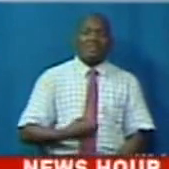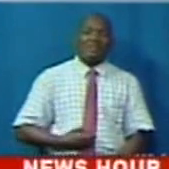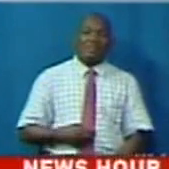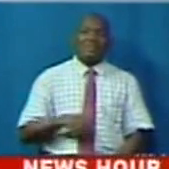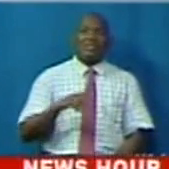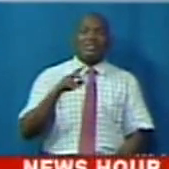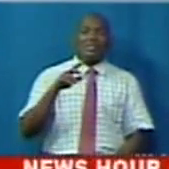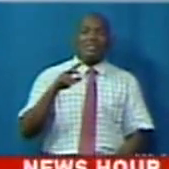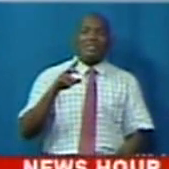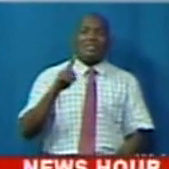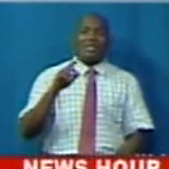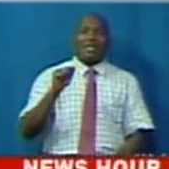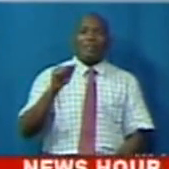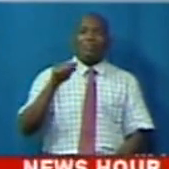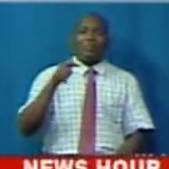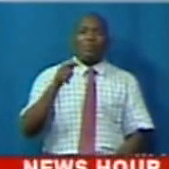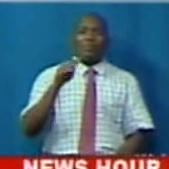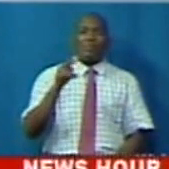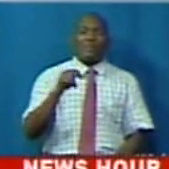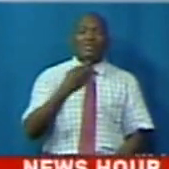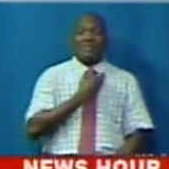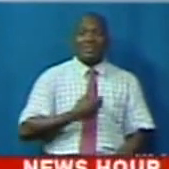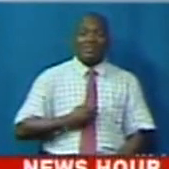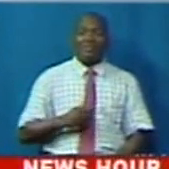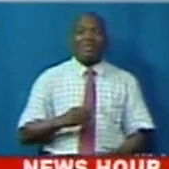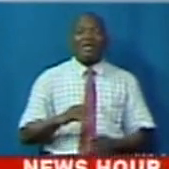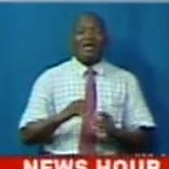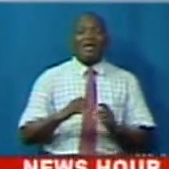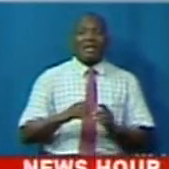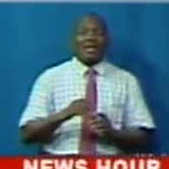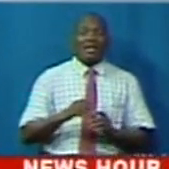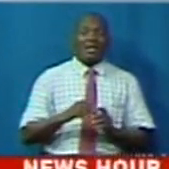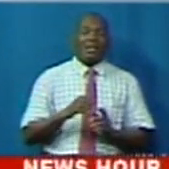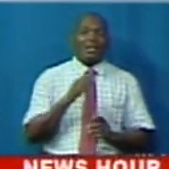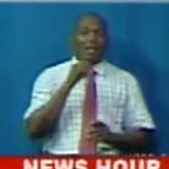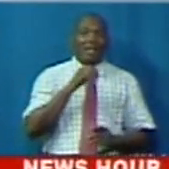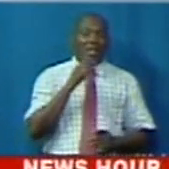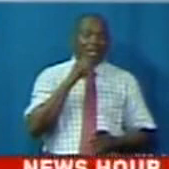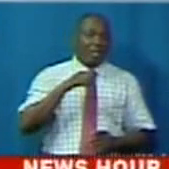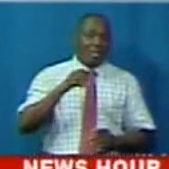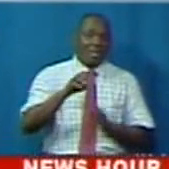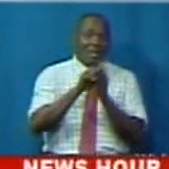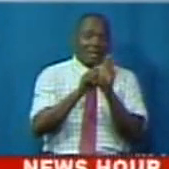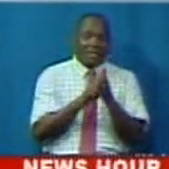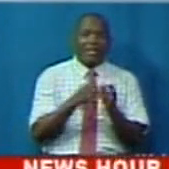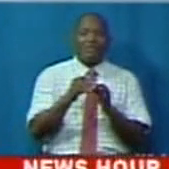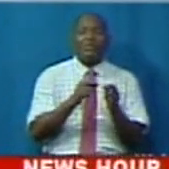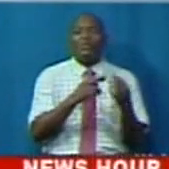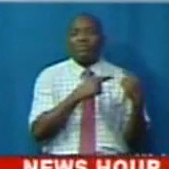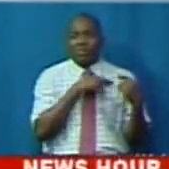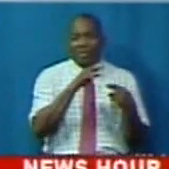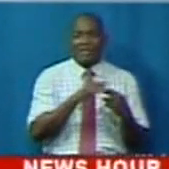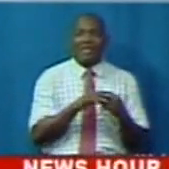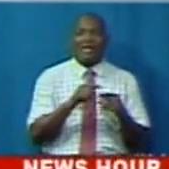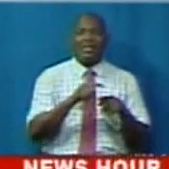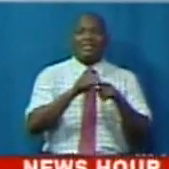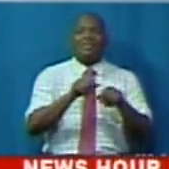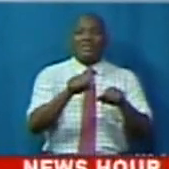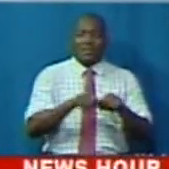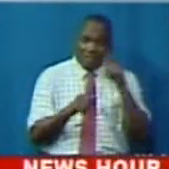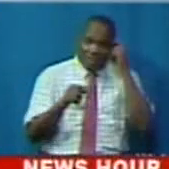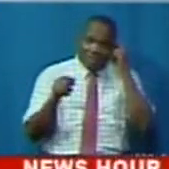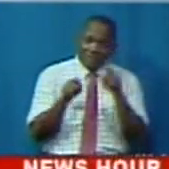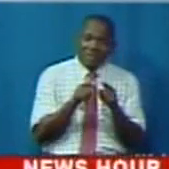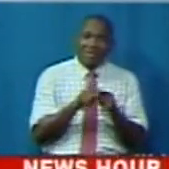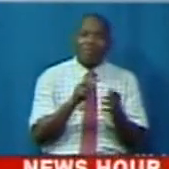of Datalung in Dagbon, where the chief and his elders explain the roles of those who sit in state with the chief from the Dagbon traditional